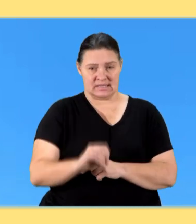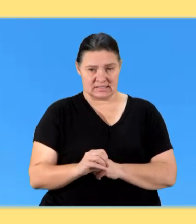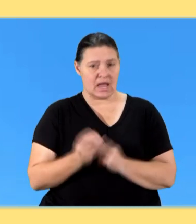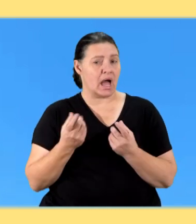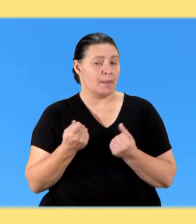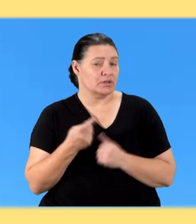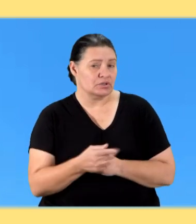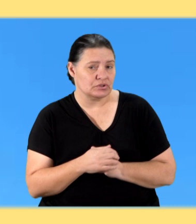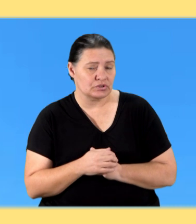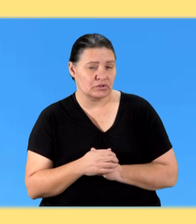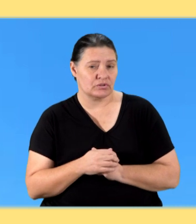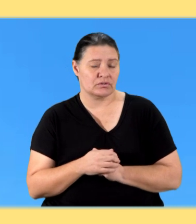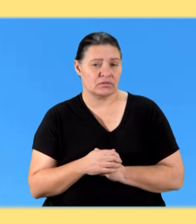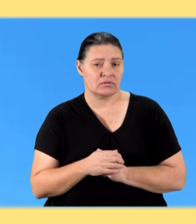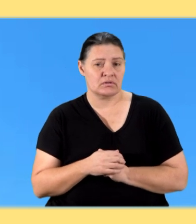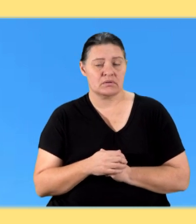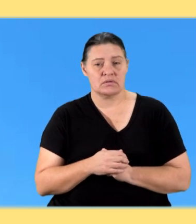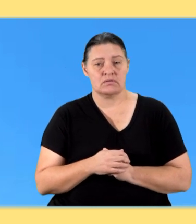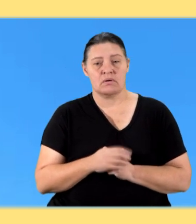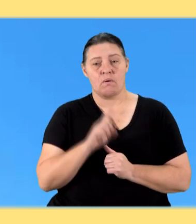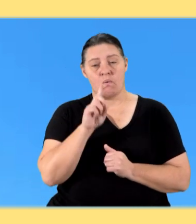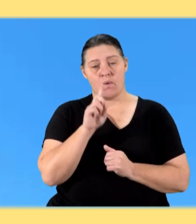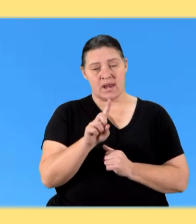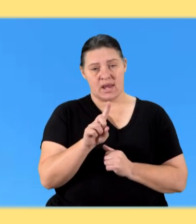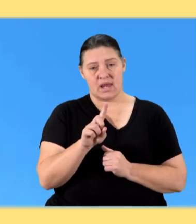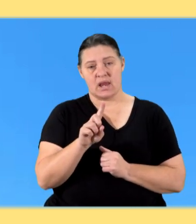5%. How much do you get?